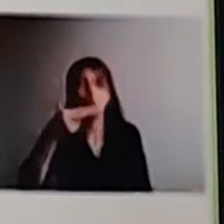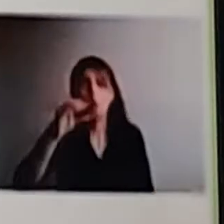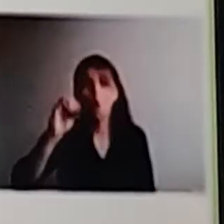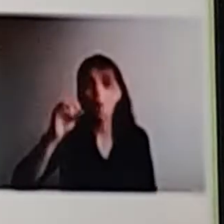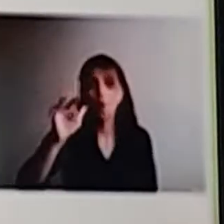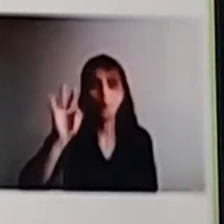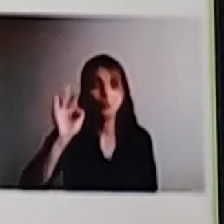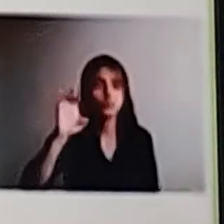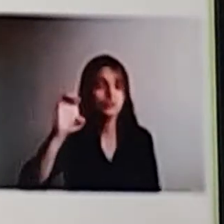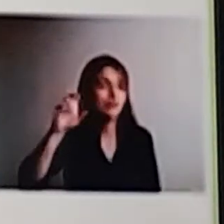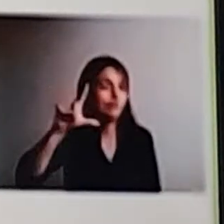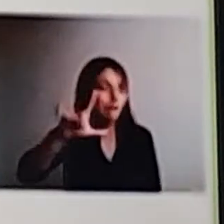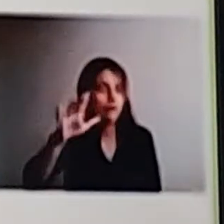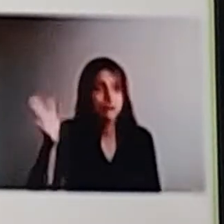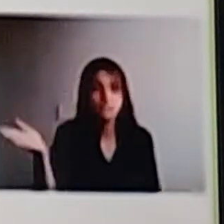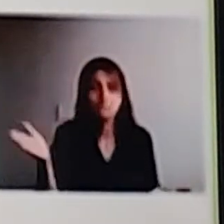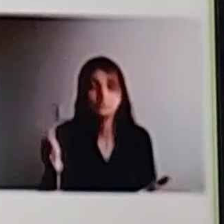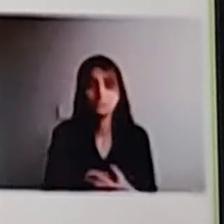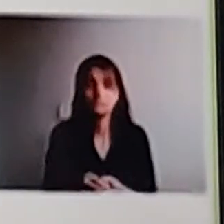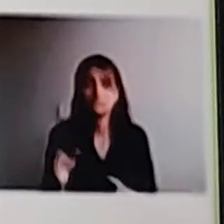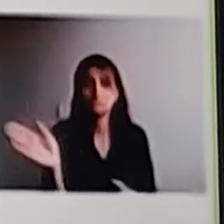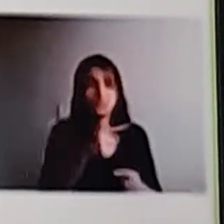have it. Can you go back?